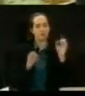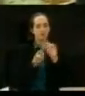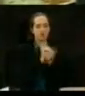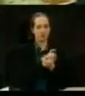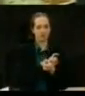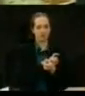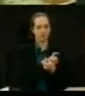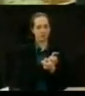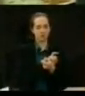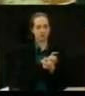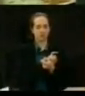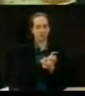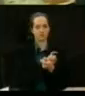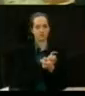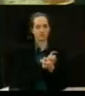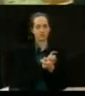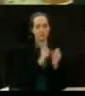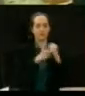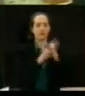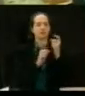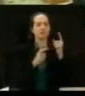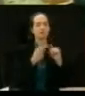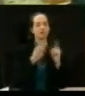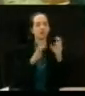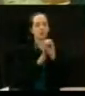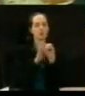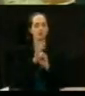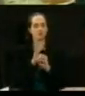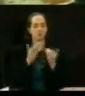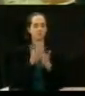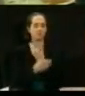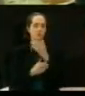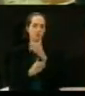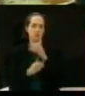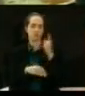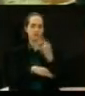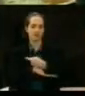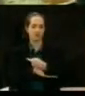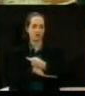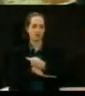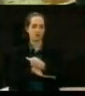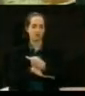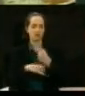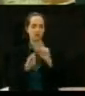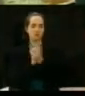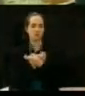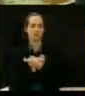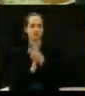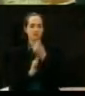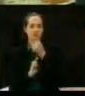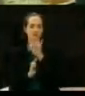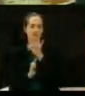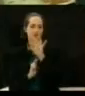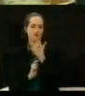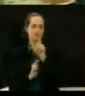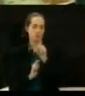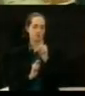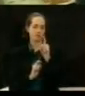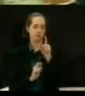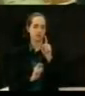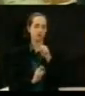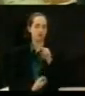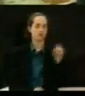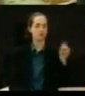exception of just the new date, change from the FEMA maps from 81 to 2007. But we feel there